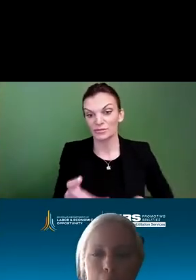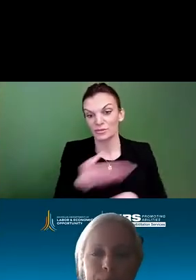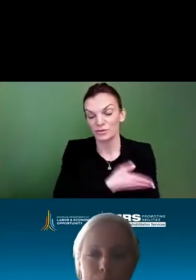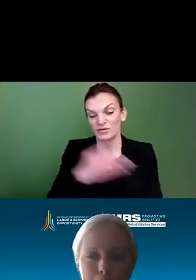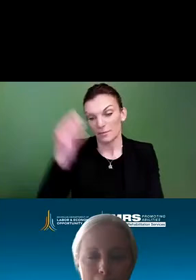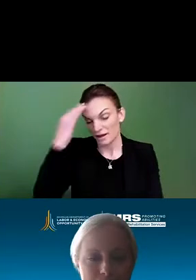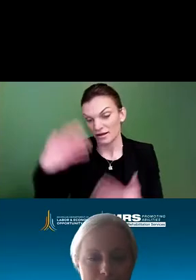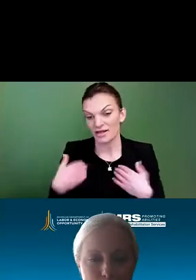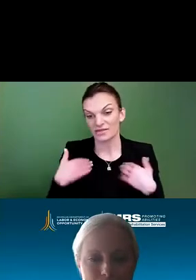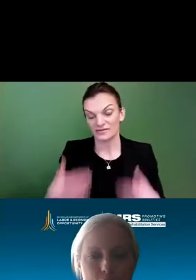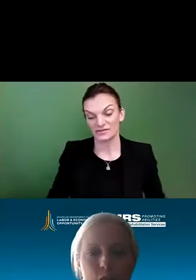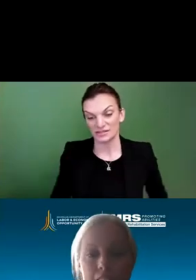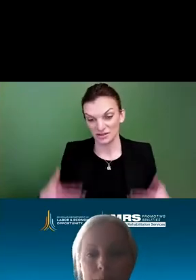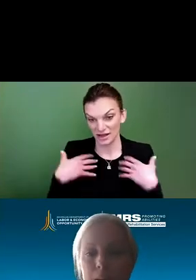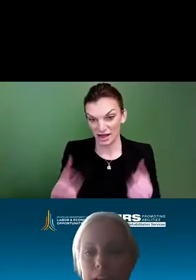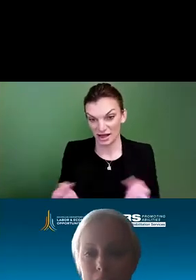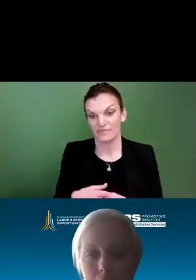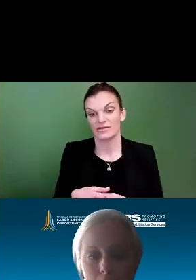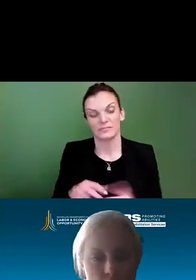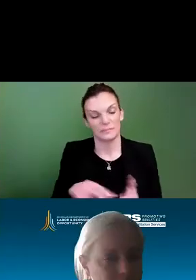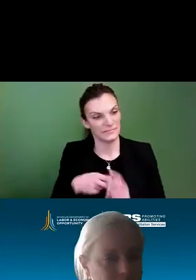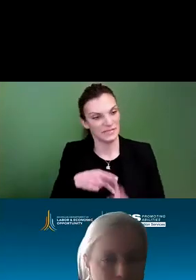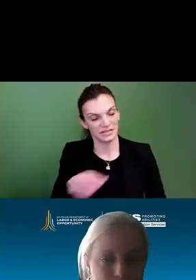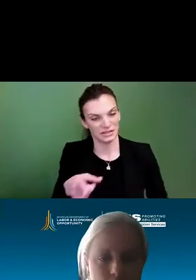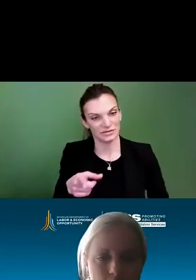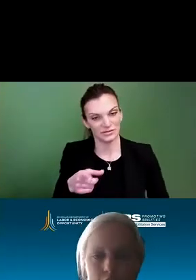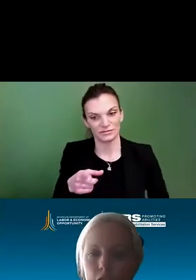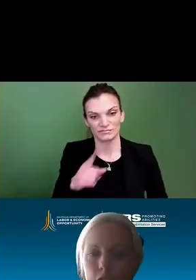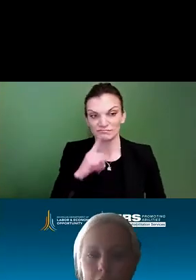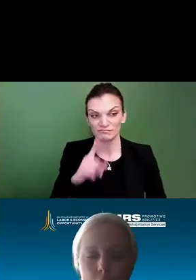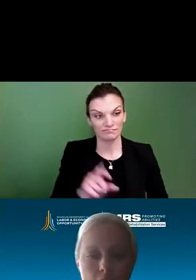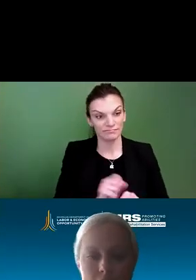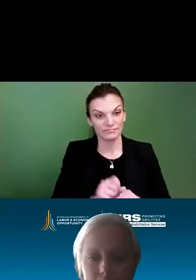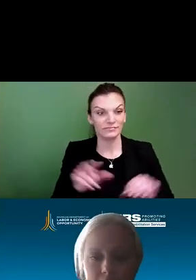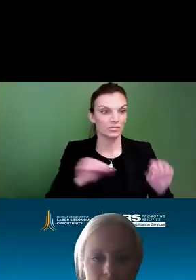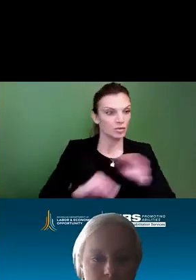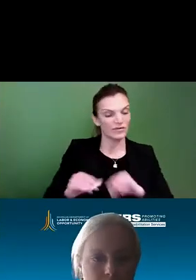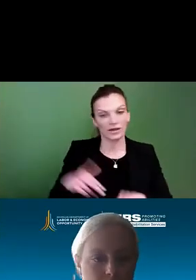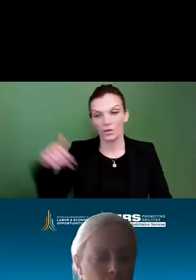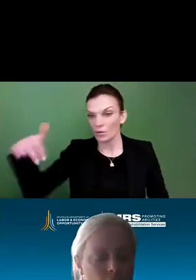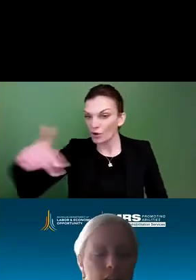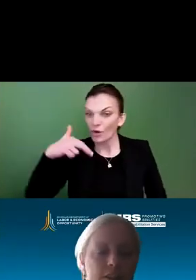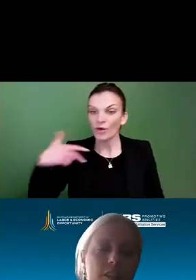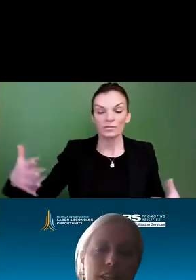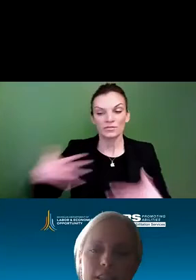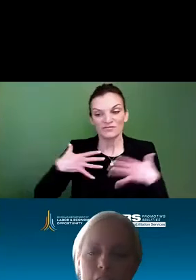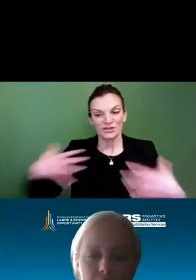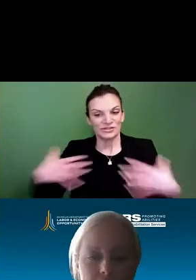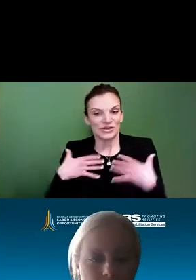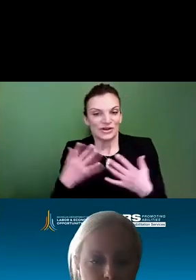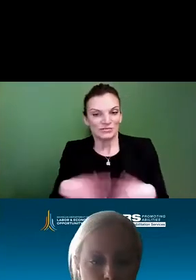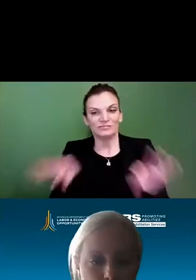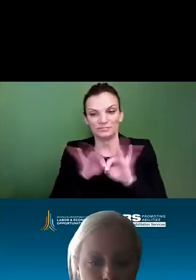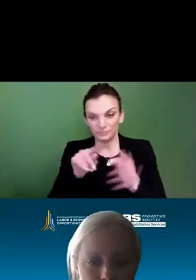health, perhaps that tells me that you have been changing positions or going for walks, getting fresh air. All of those things are